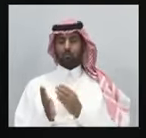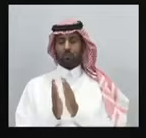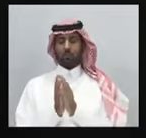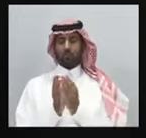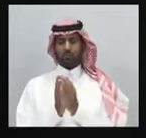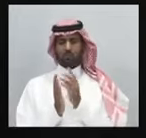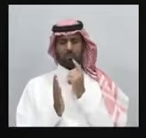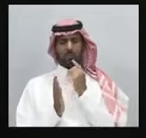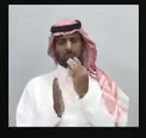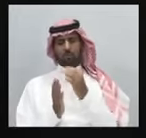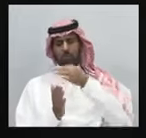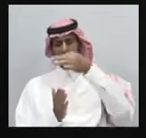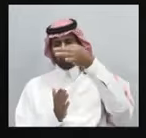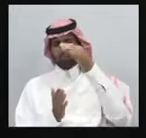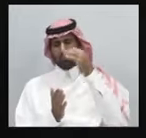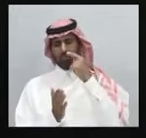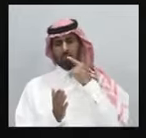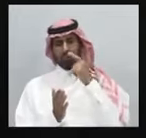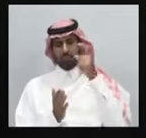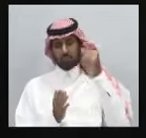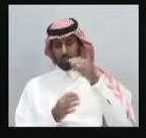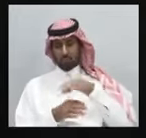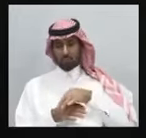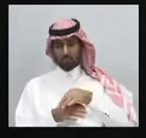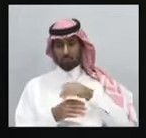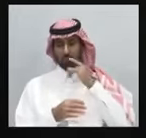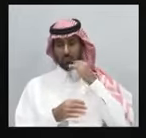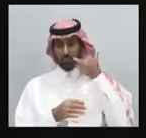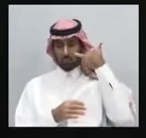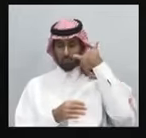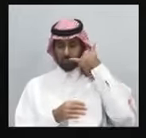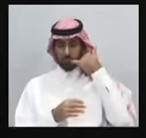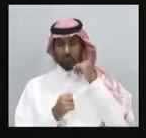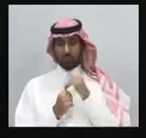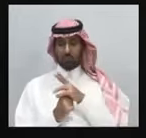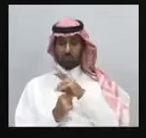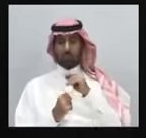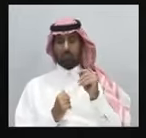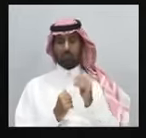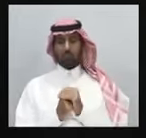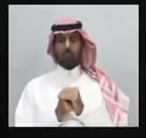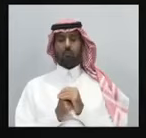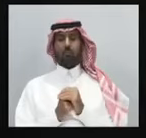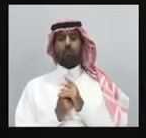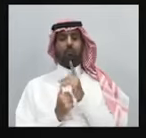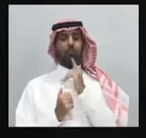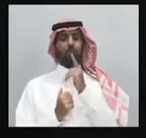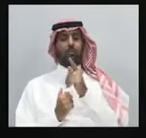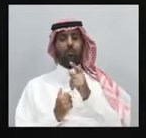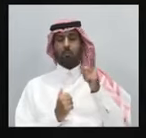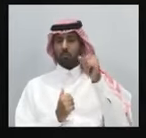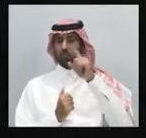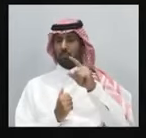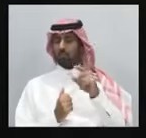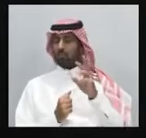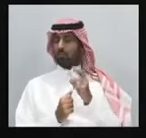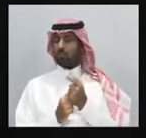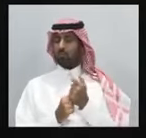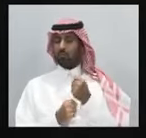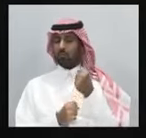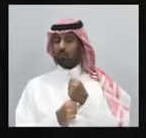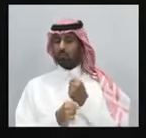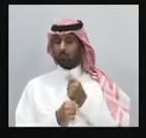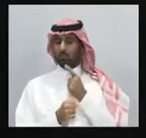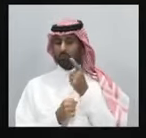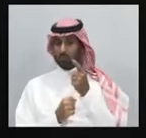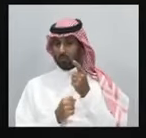the references? People you can contact, Mr. Al-Saleh can contact to ask about the applicant. Who's he? Is